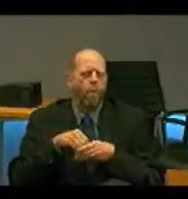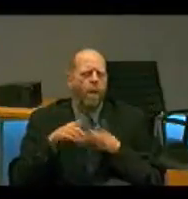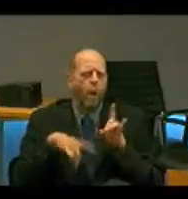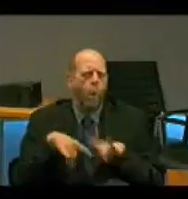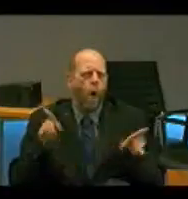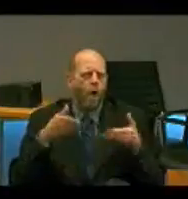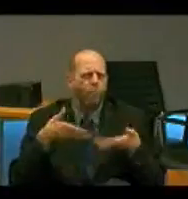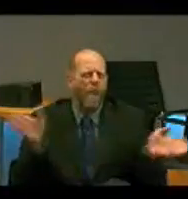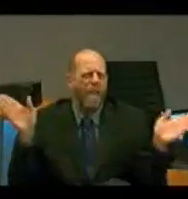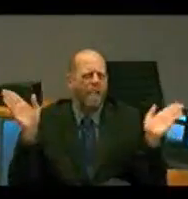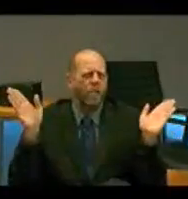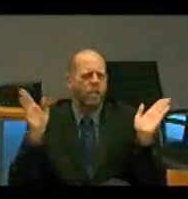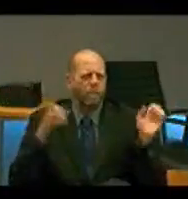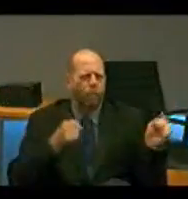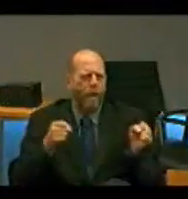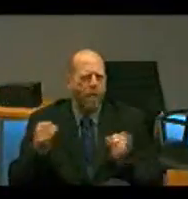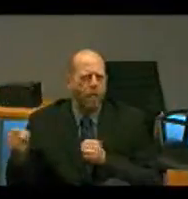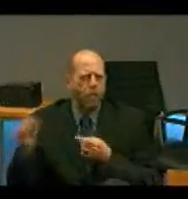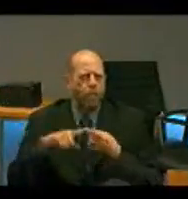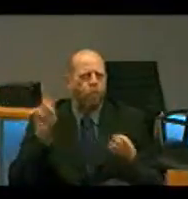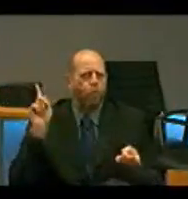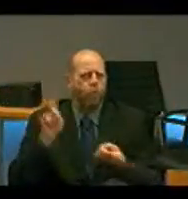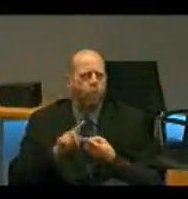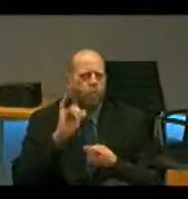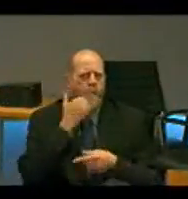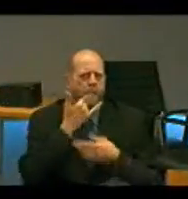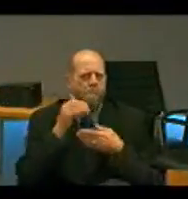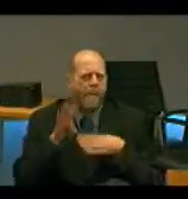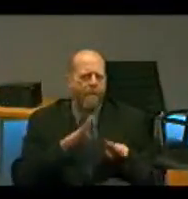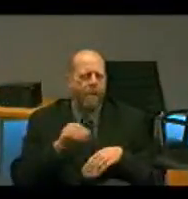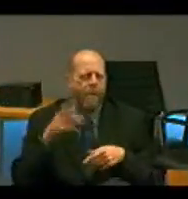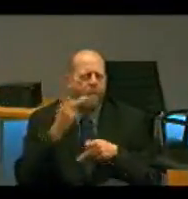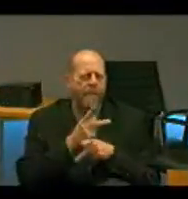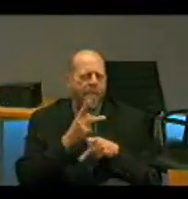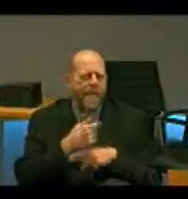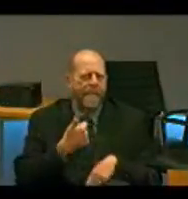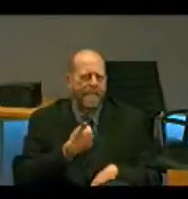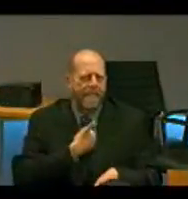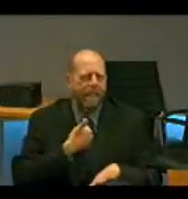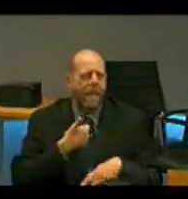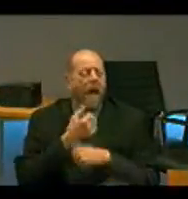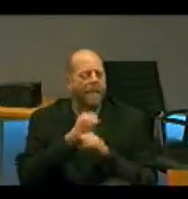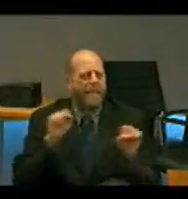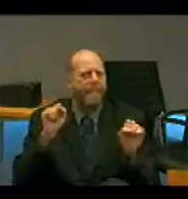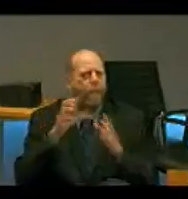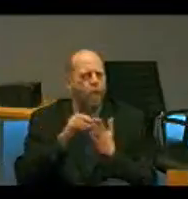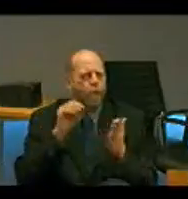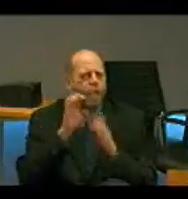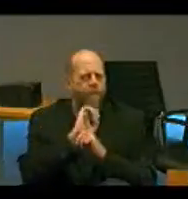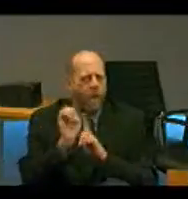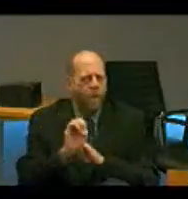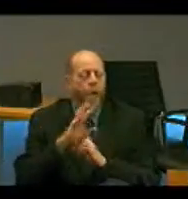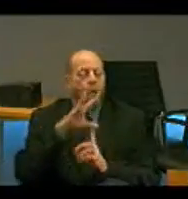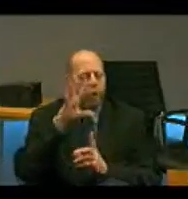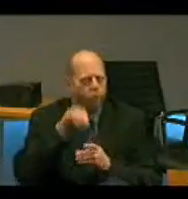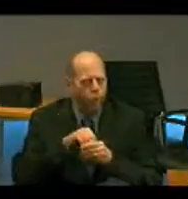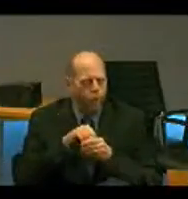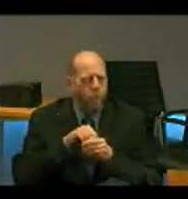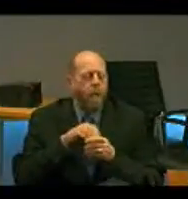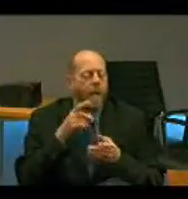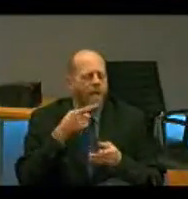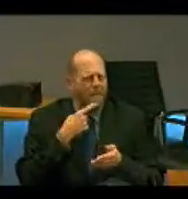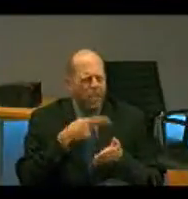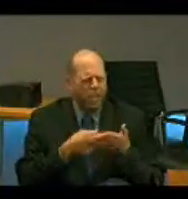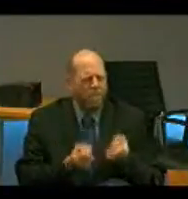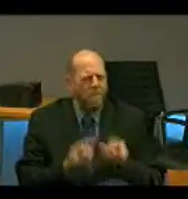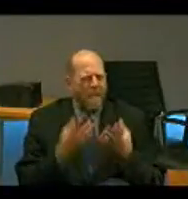wide range of strategies to reduce misbehavior and maintain a safe learning environment, including, and then it mentions a